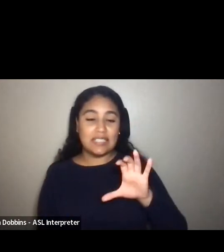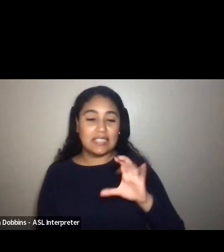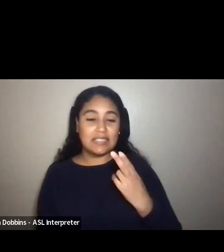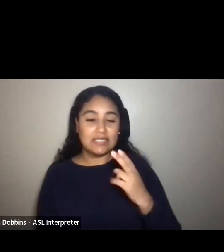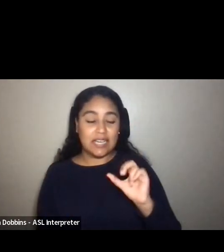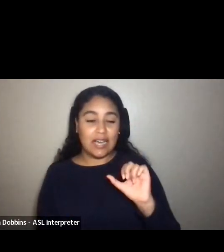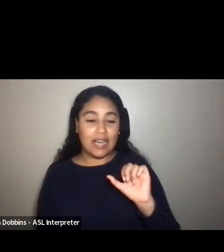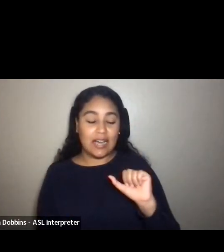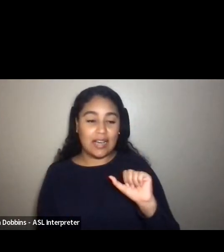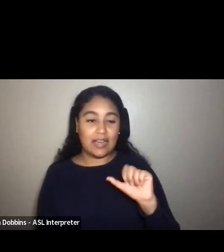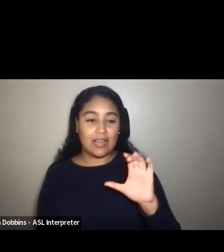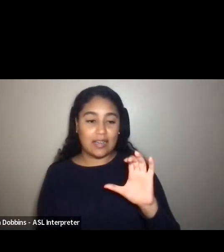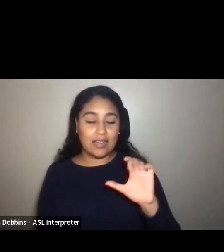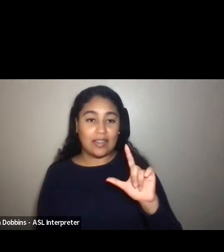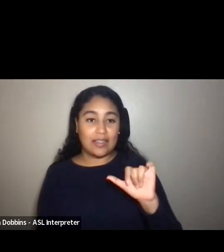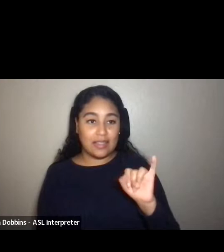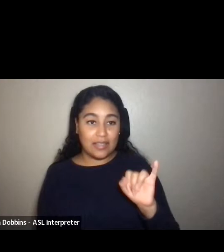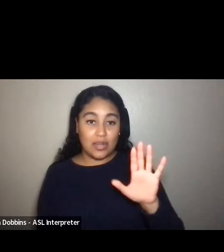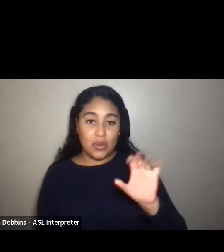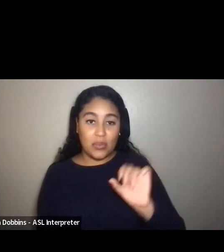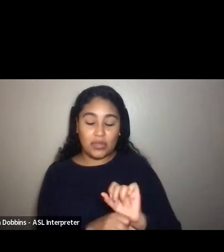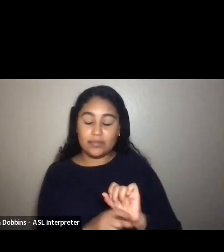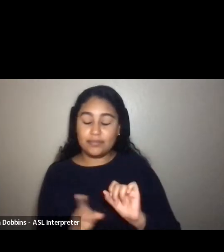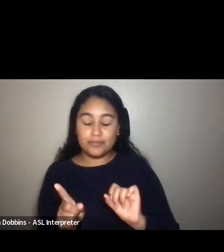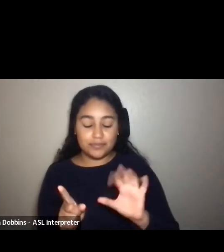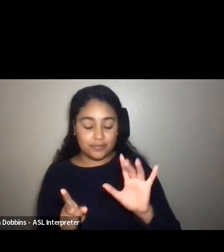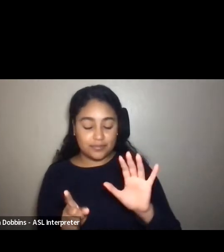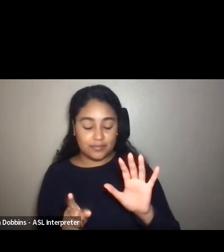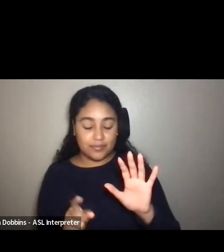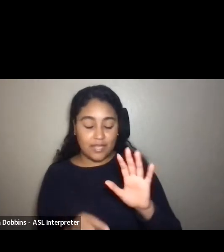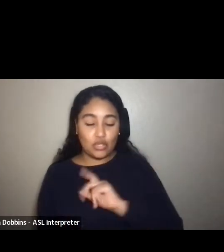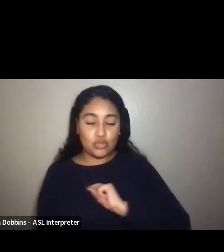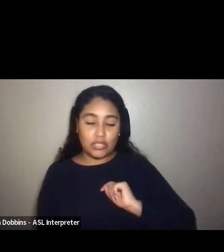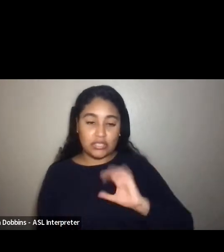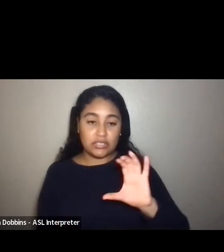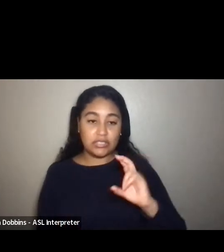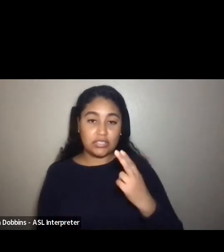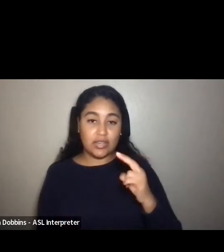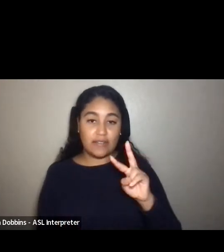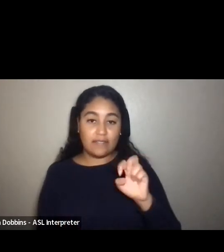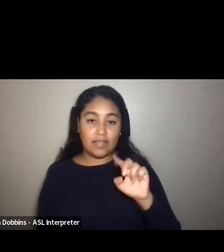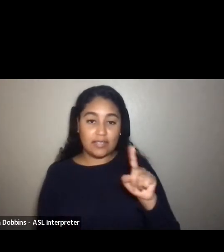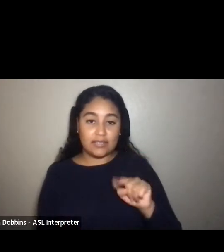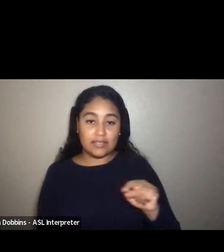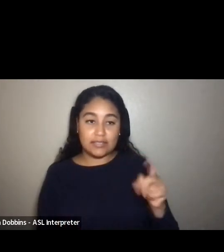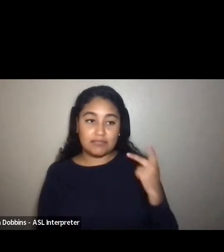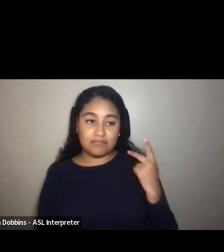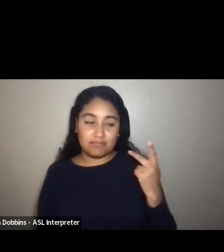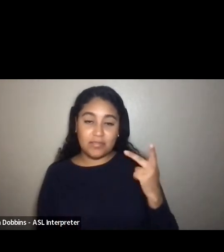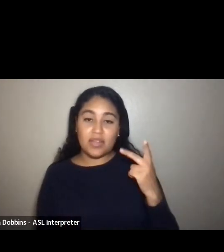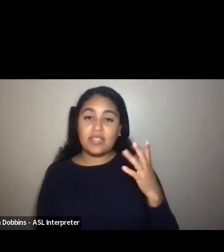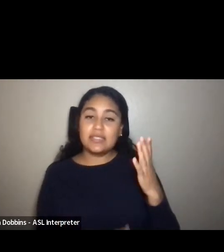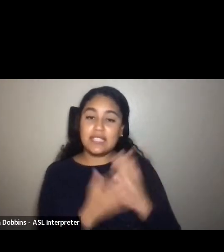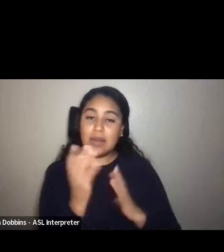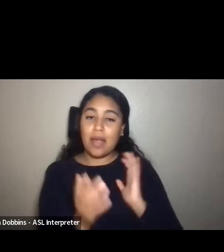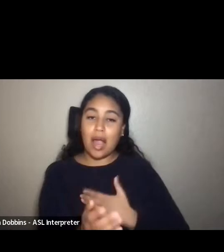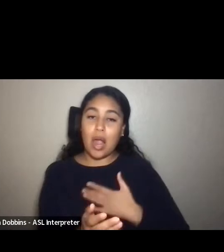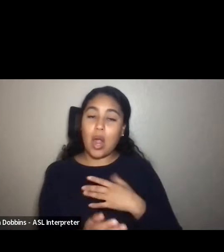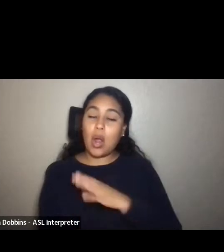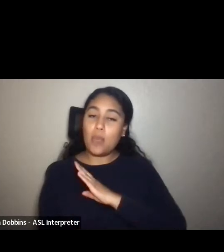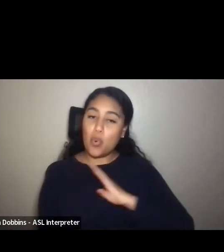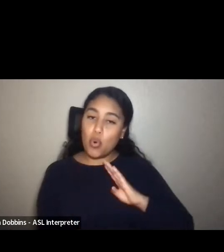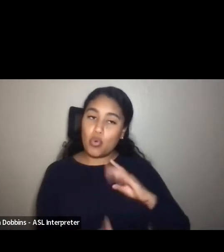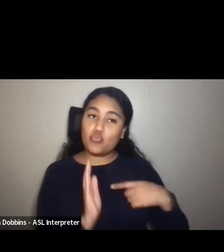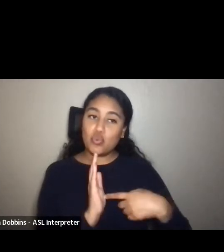We Superintendent, Trustee Chavez and I were able, along with some of our board reps, were able